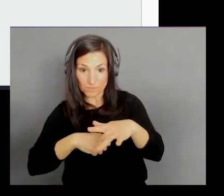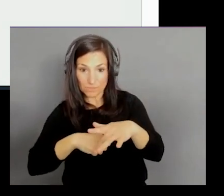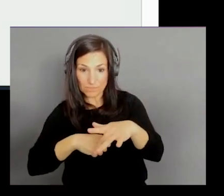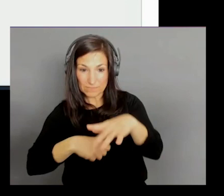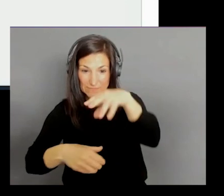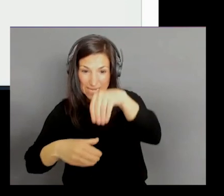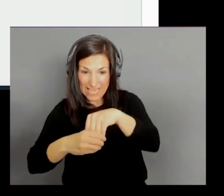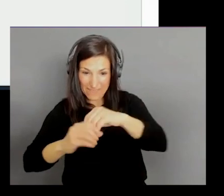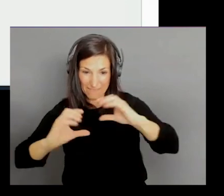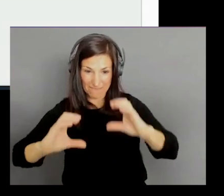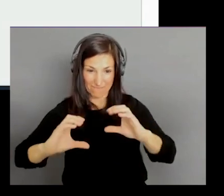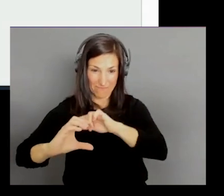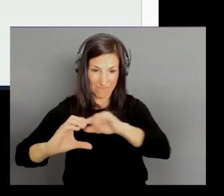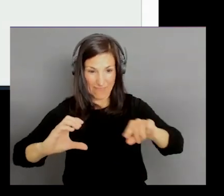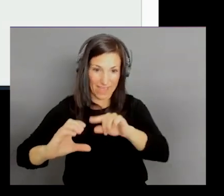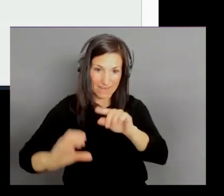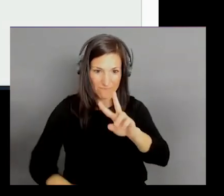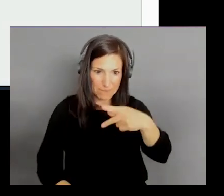VPC.